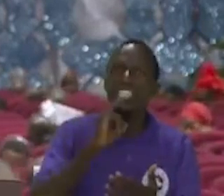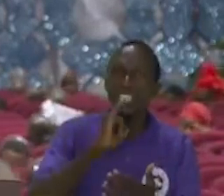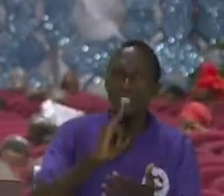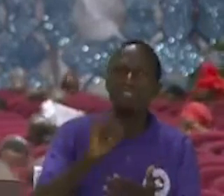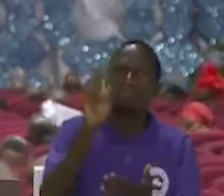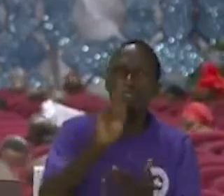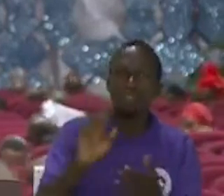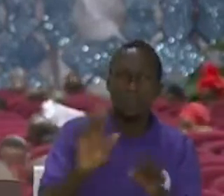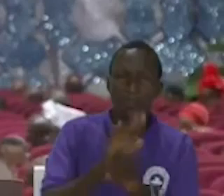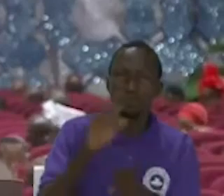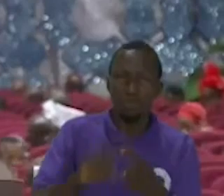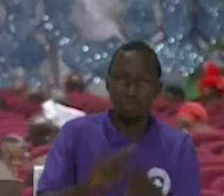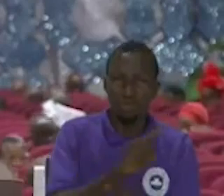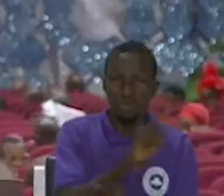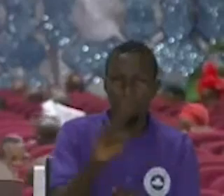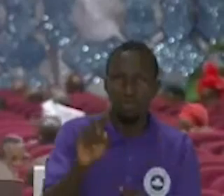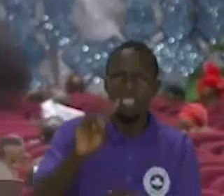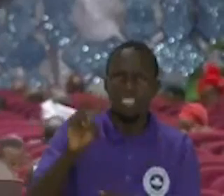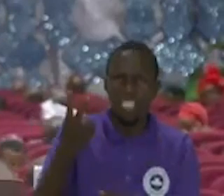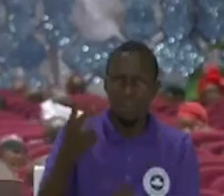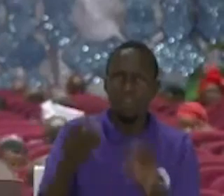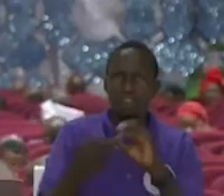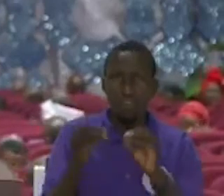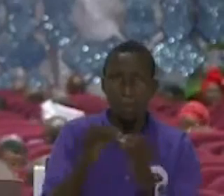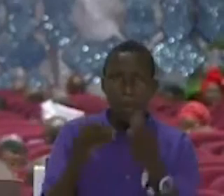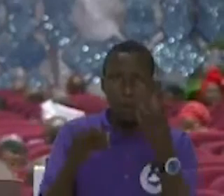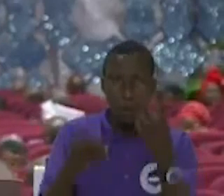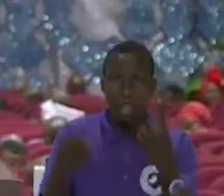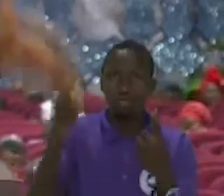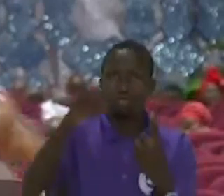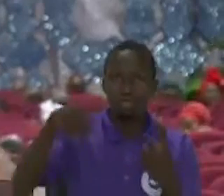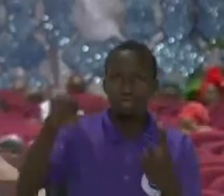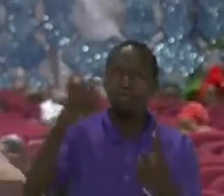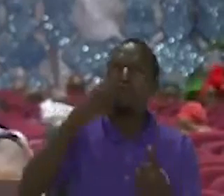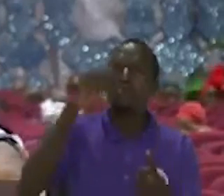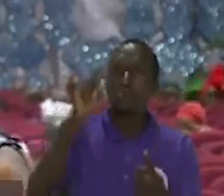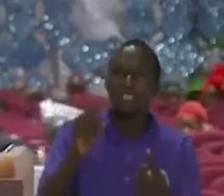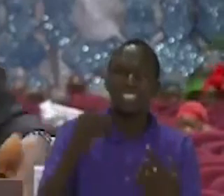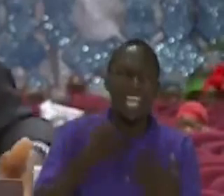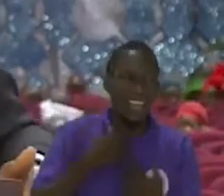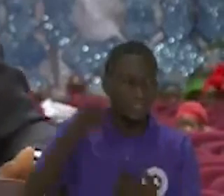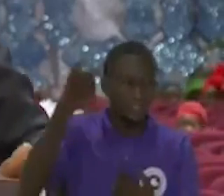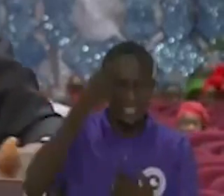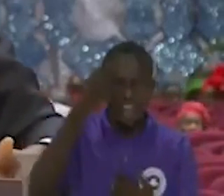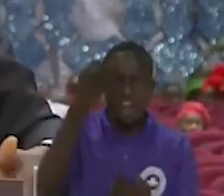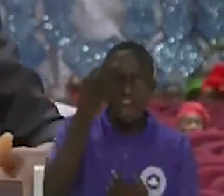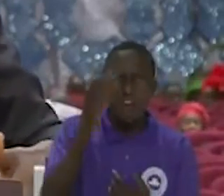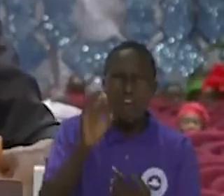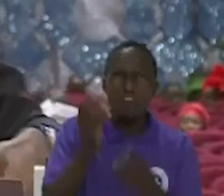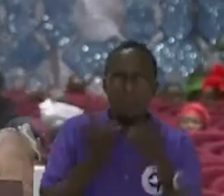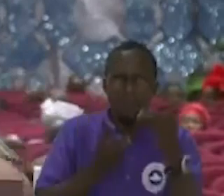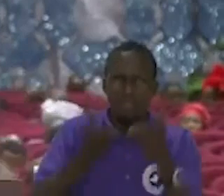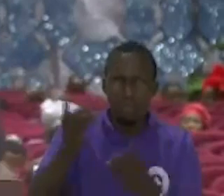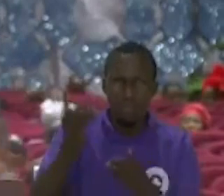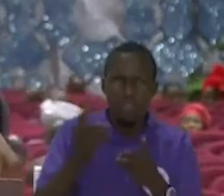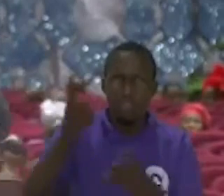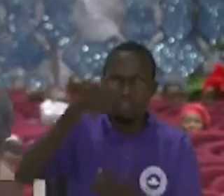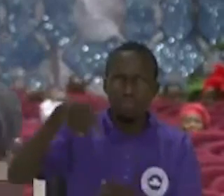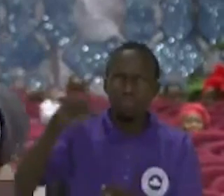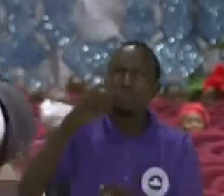positional to reality dominion? Number one, you must have the consciousness of dominion. Somebody say, consciousness of dominion.